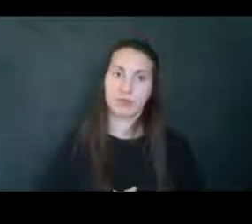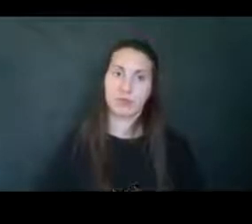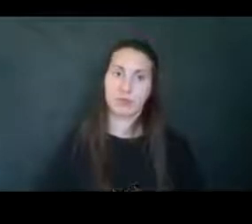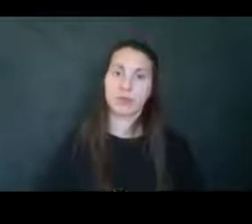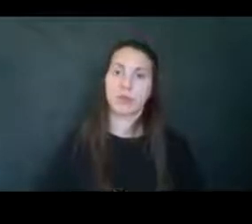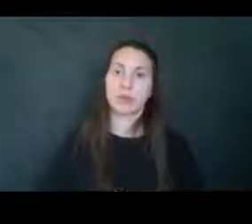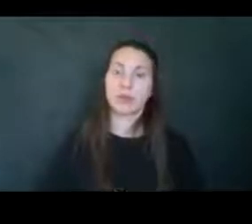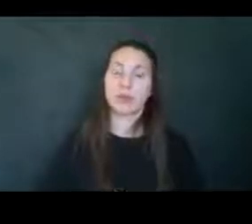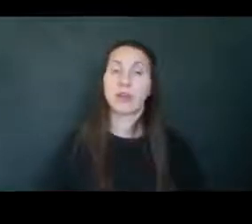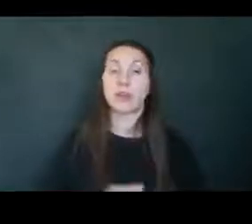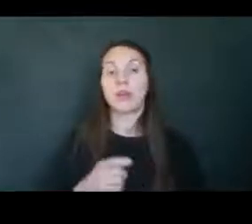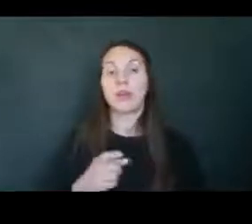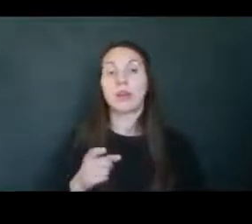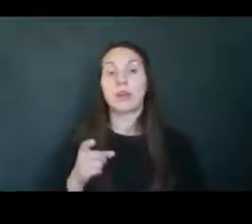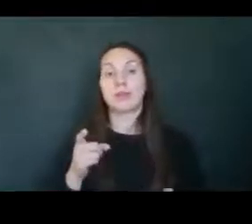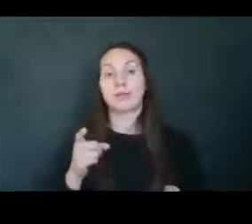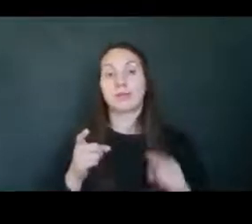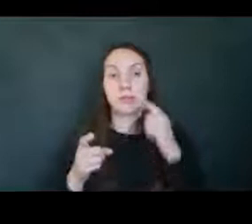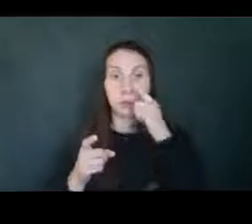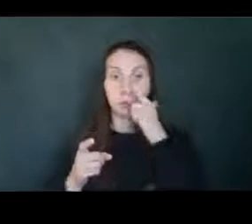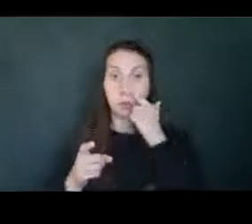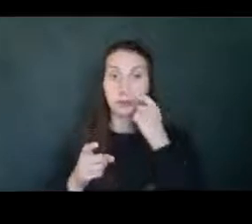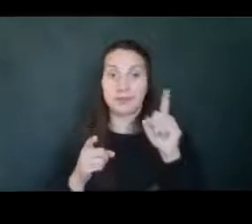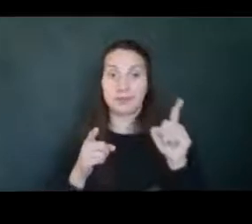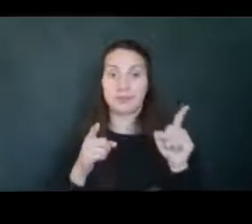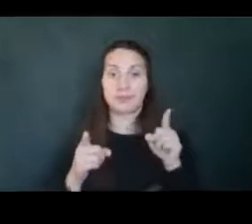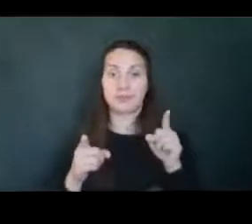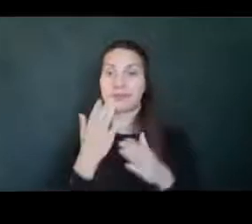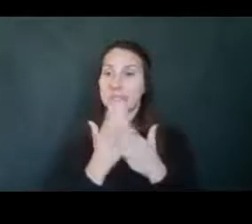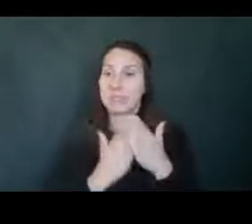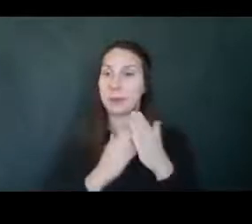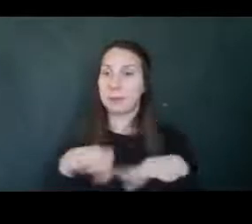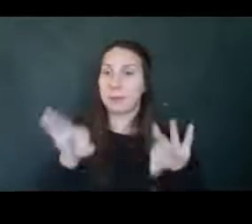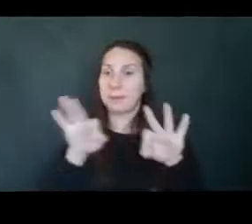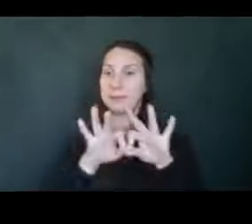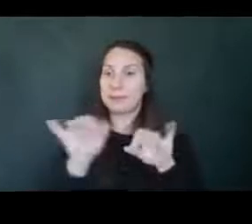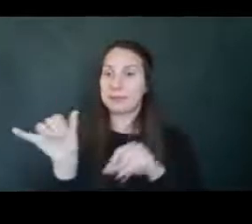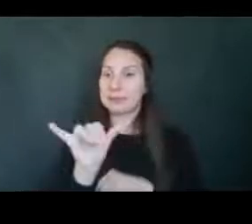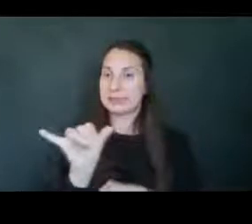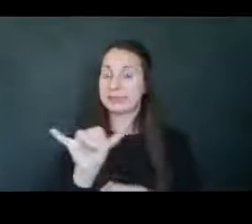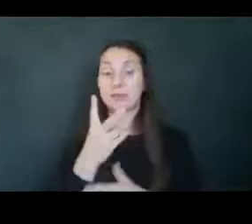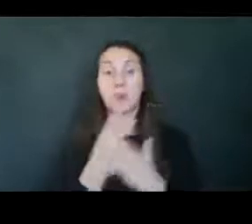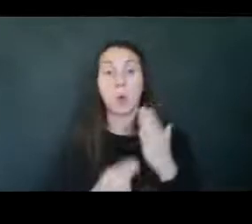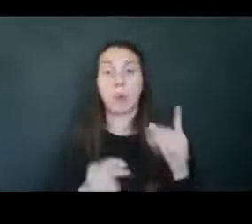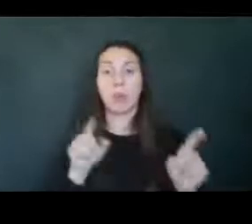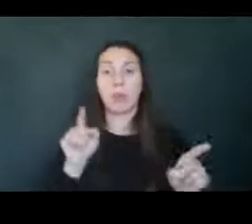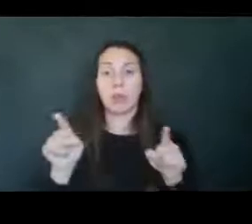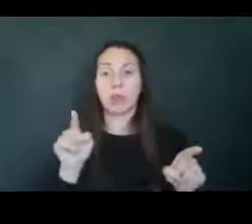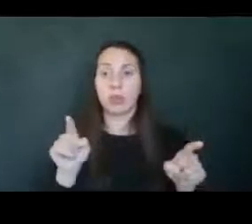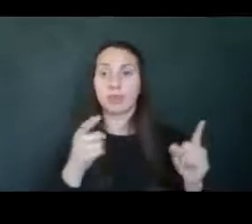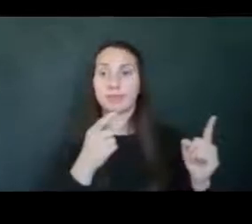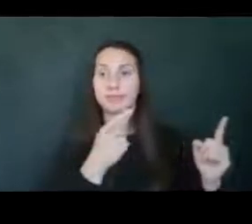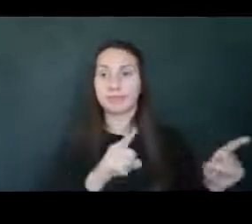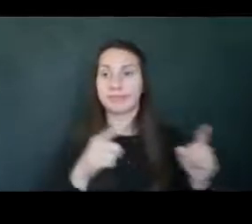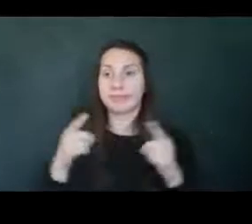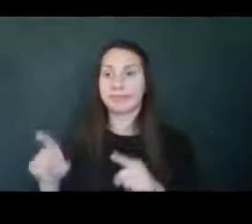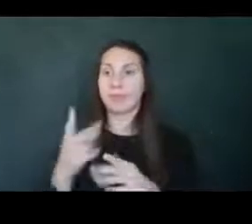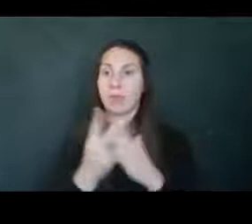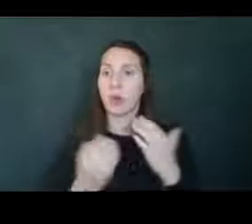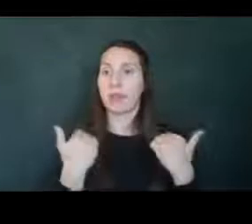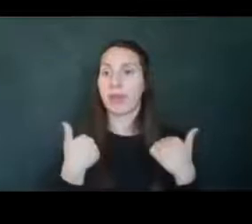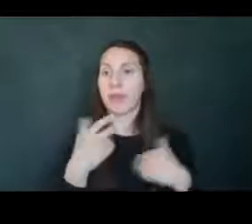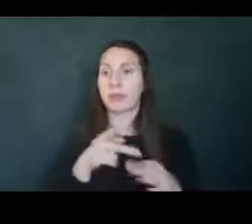So these are some of the important similarities. In both instances, these programs had professional